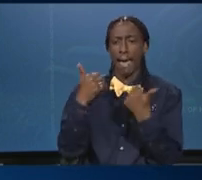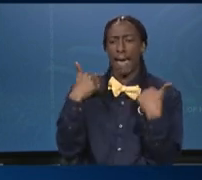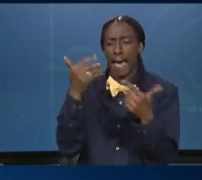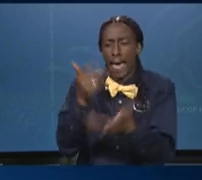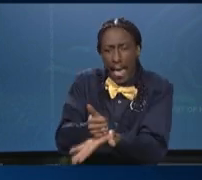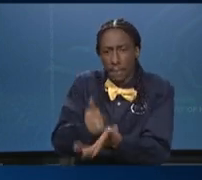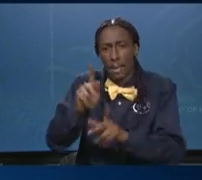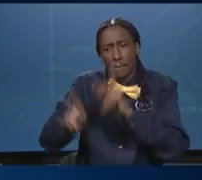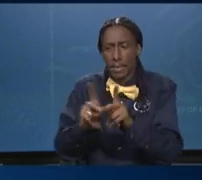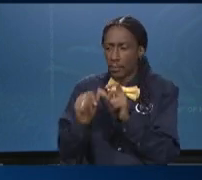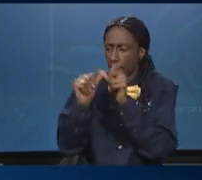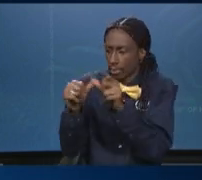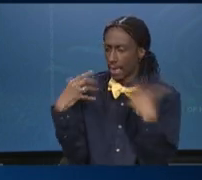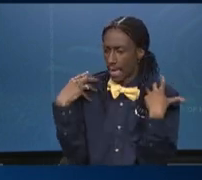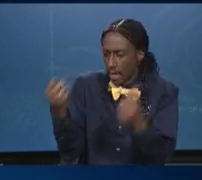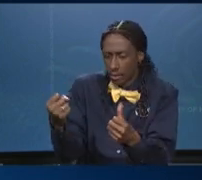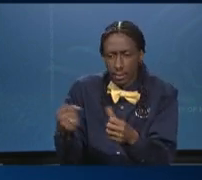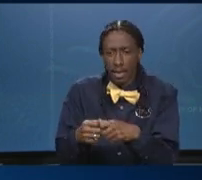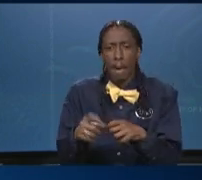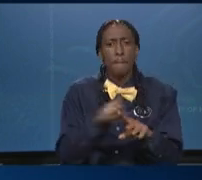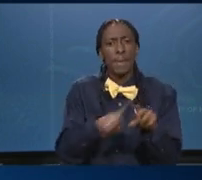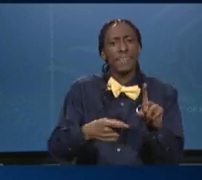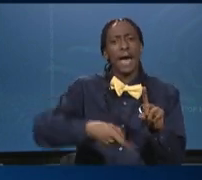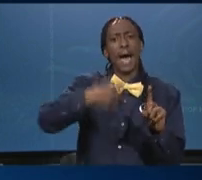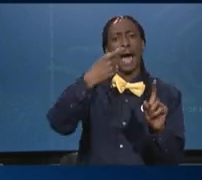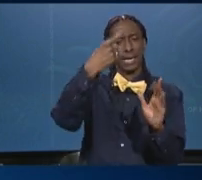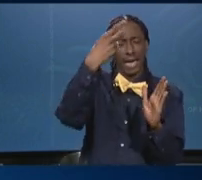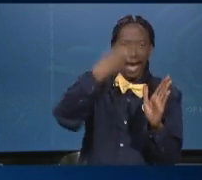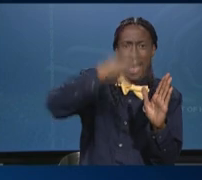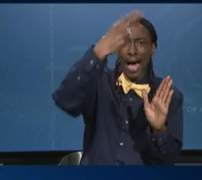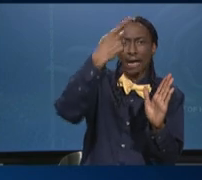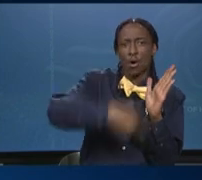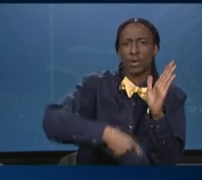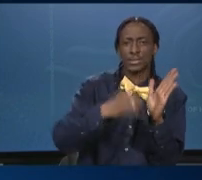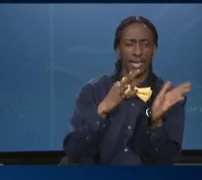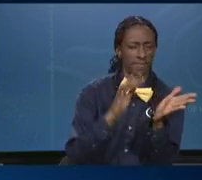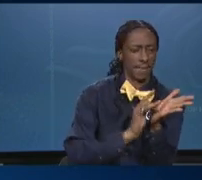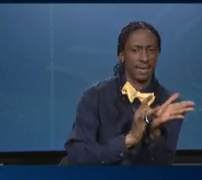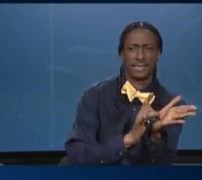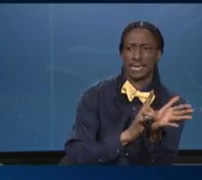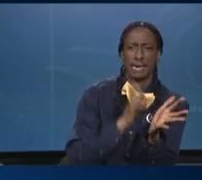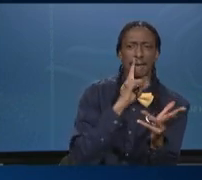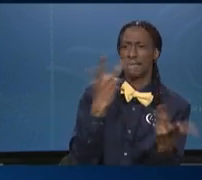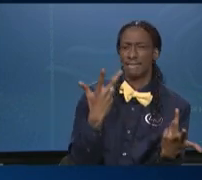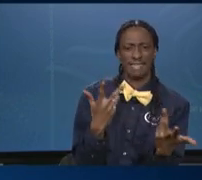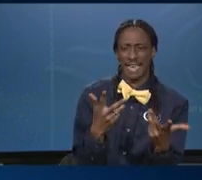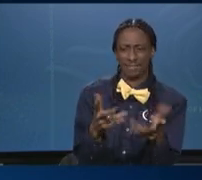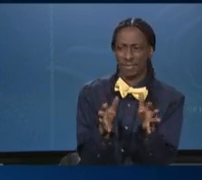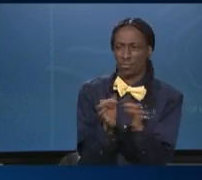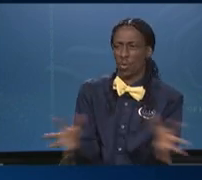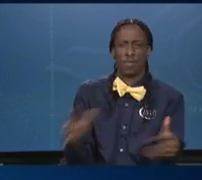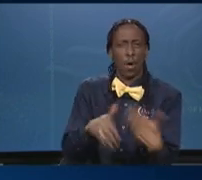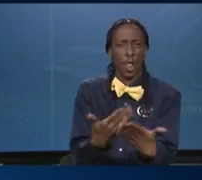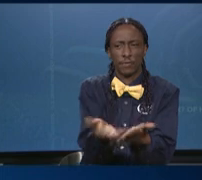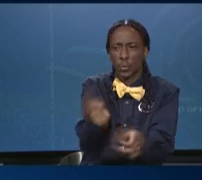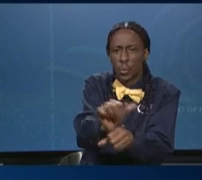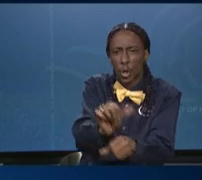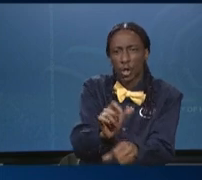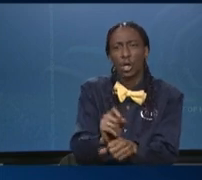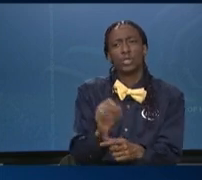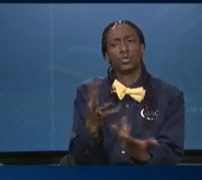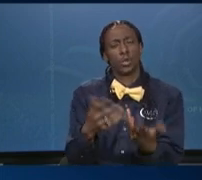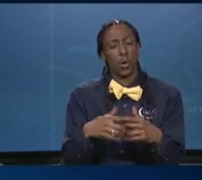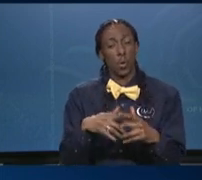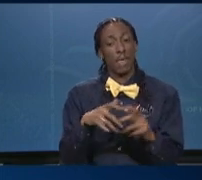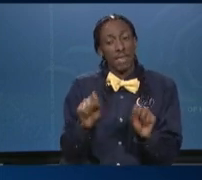the medications negate all of the work that you're doing. And so being able to have Medicare negotiate drugs